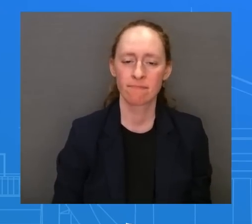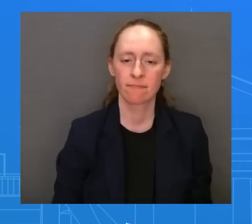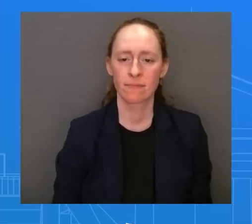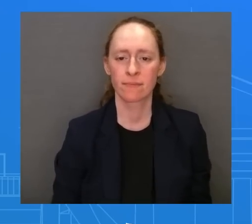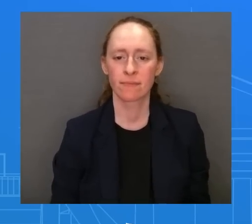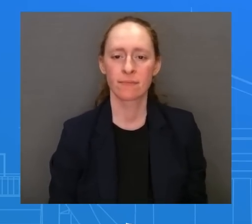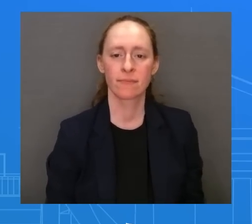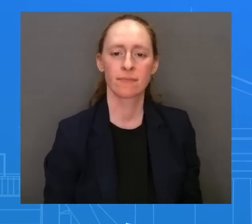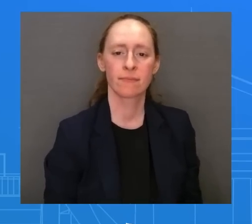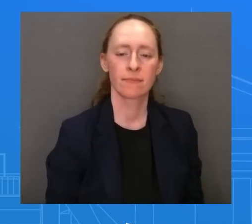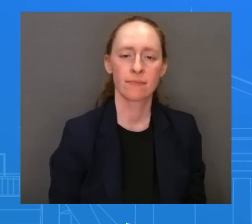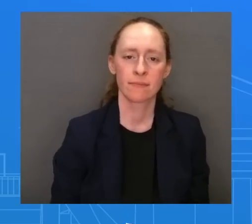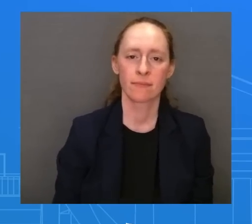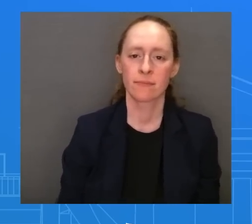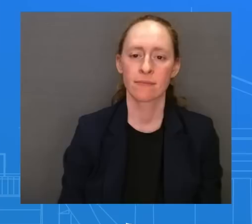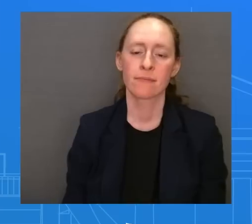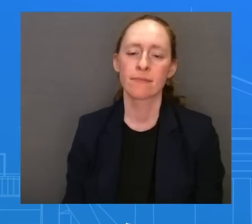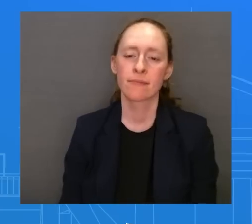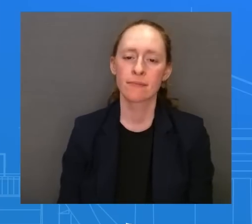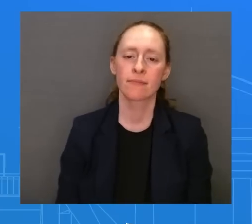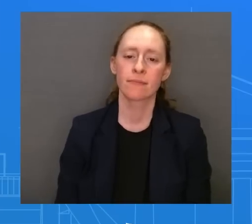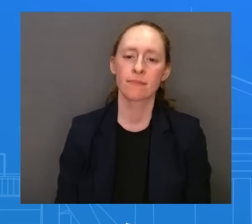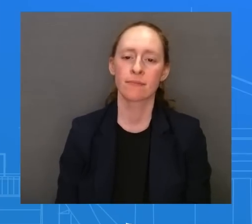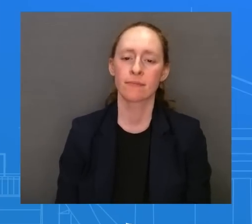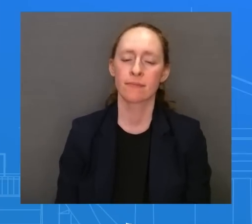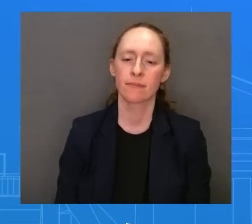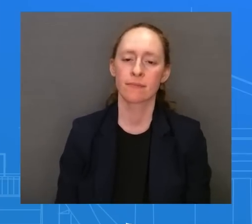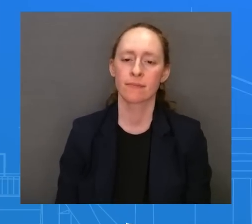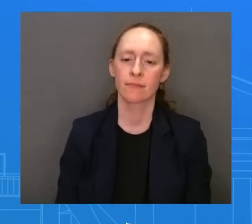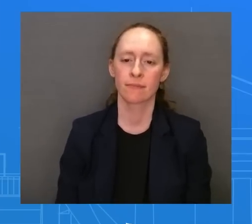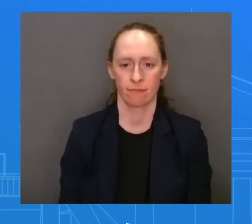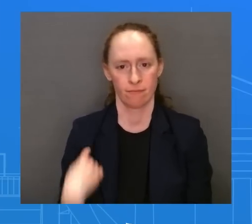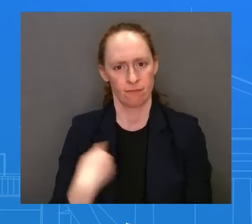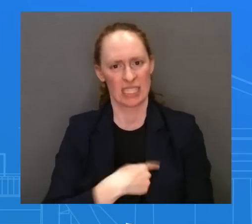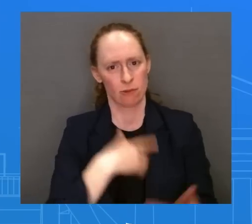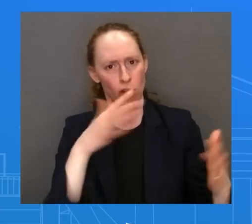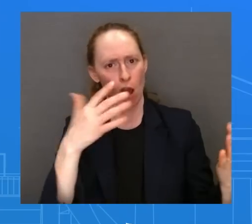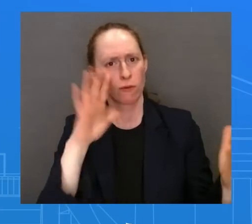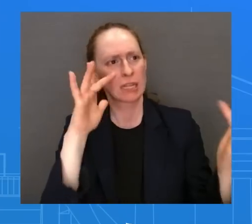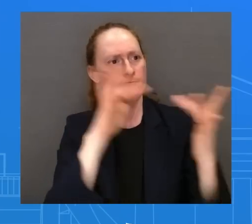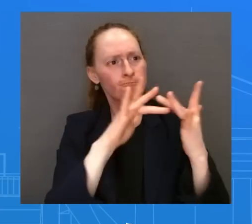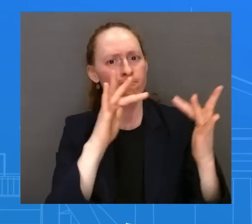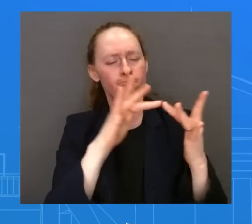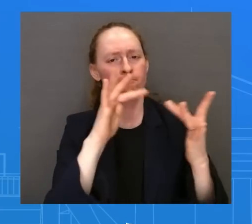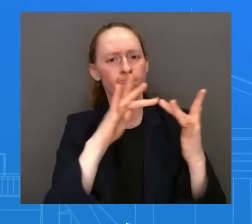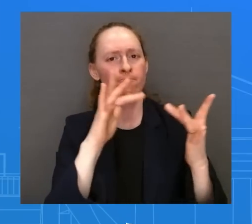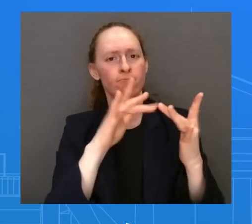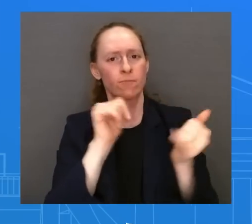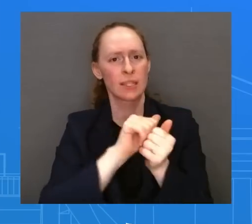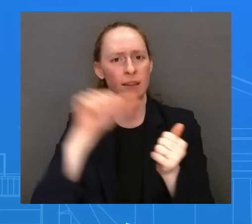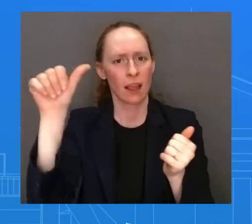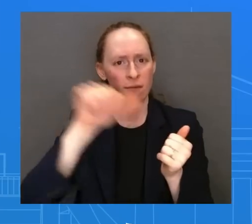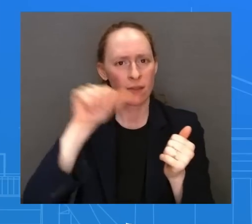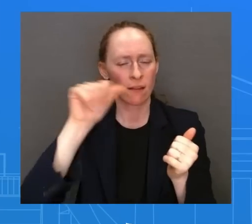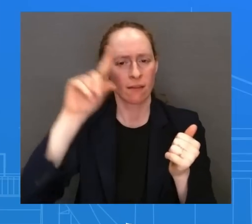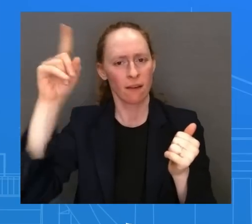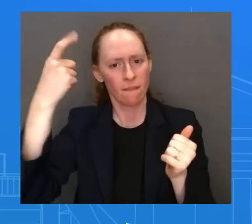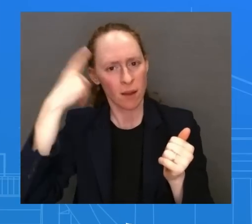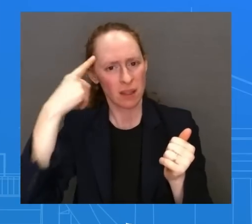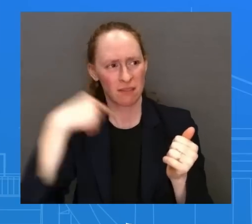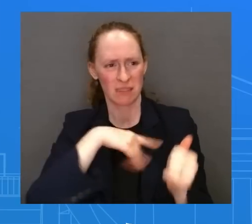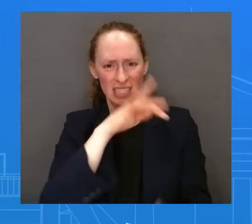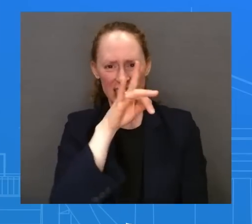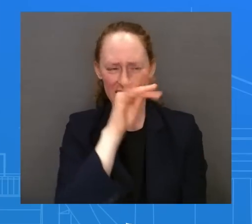uh about our concerns over uh what was happening in the countryside throughout Afghanistan there in early August um and uh